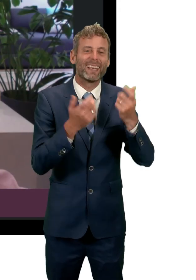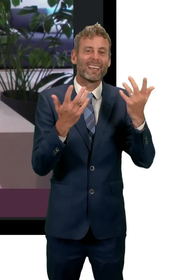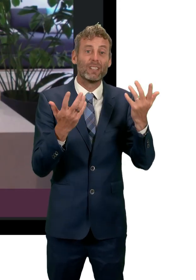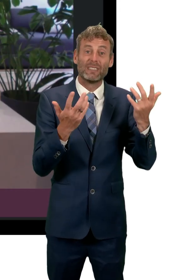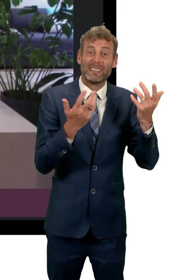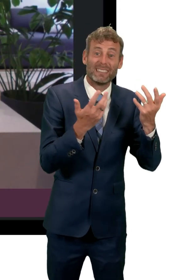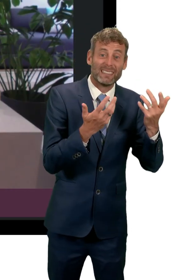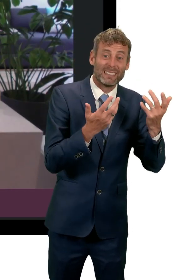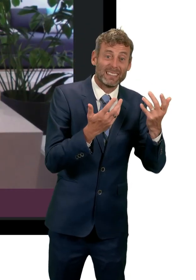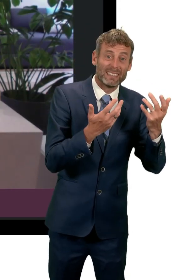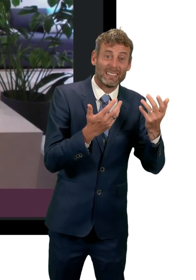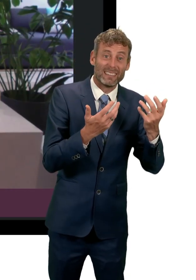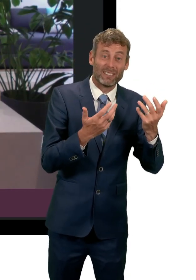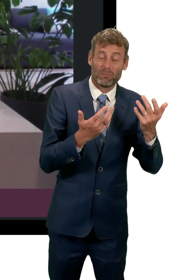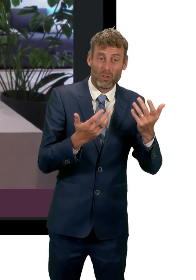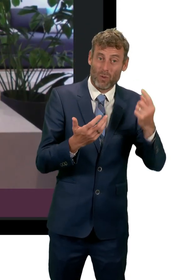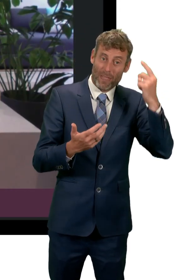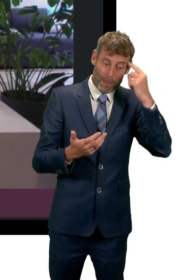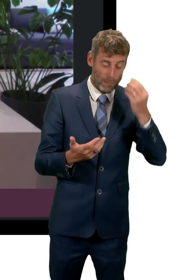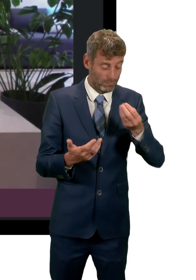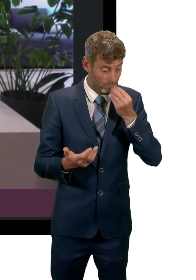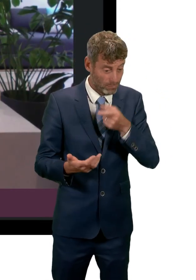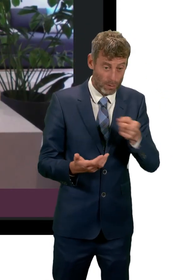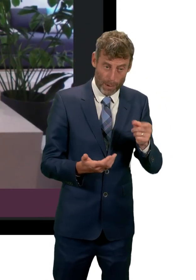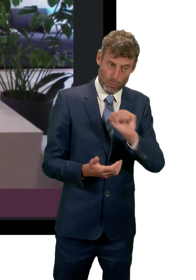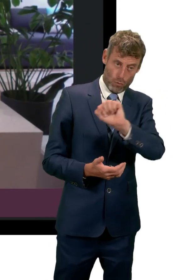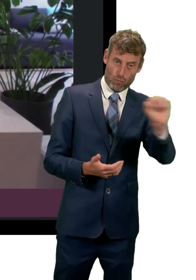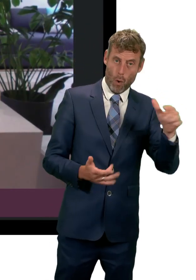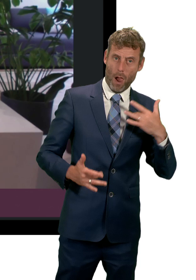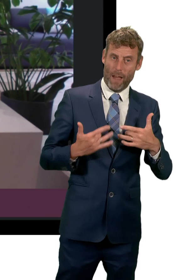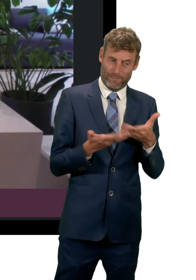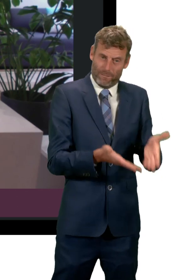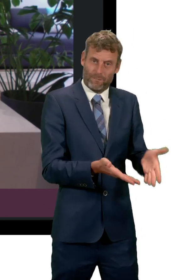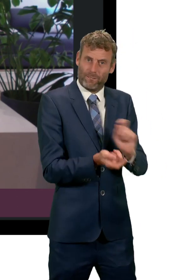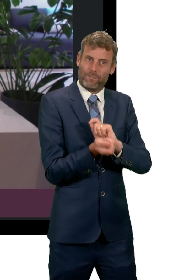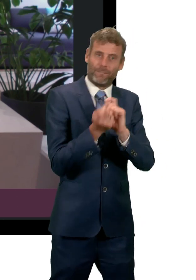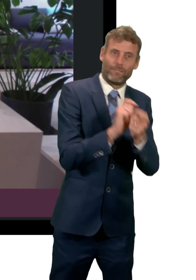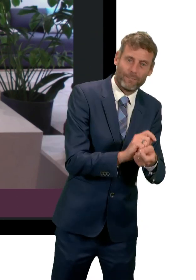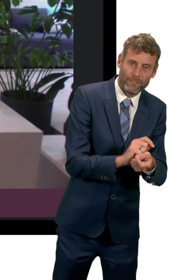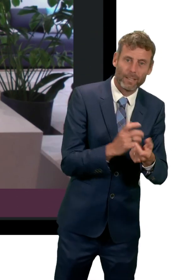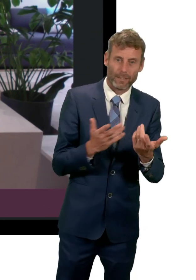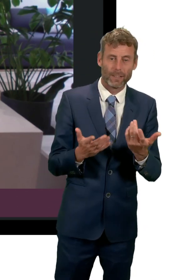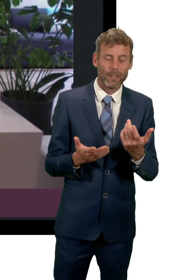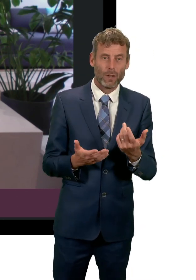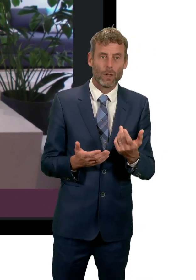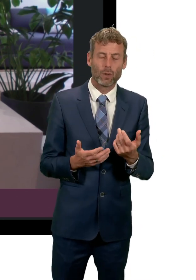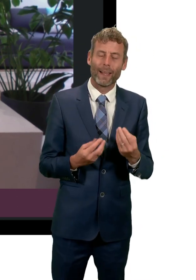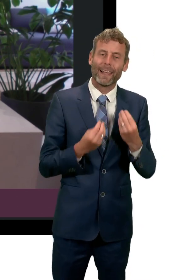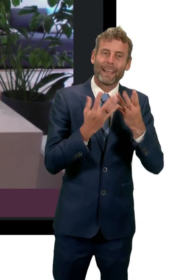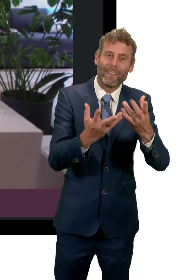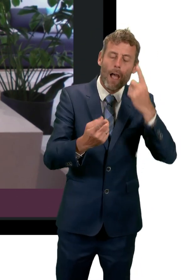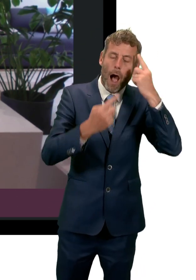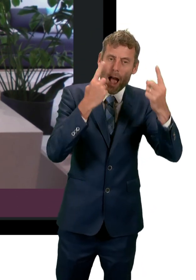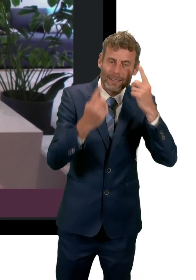technology to about people's lives, you know, and both in terms of the problems, but also, and importantly, the solutions. So I